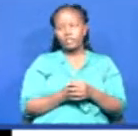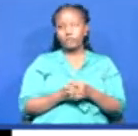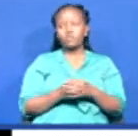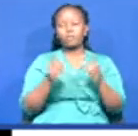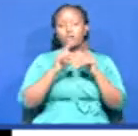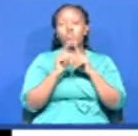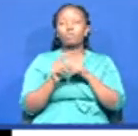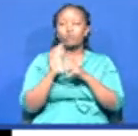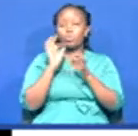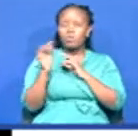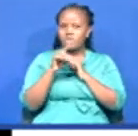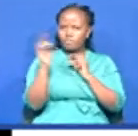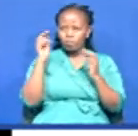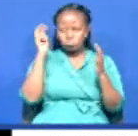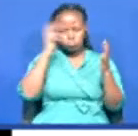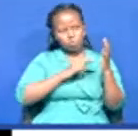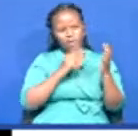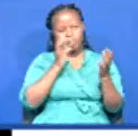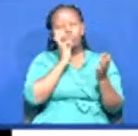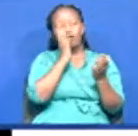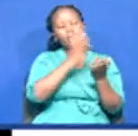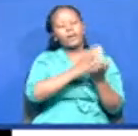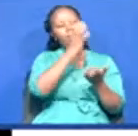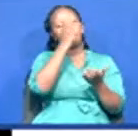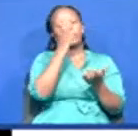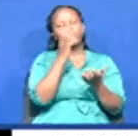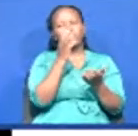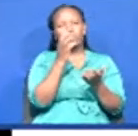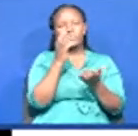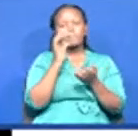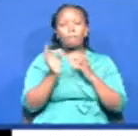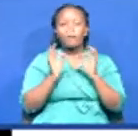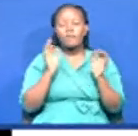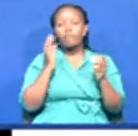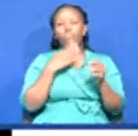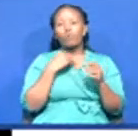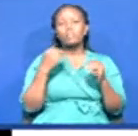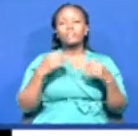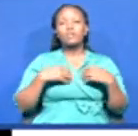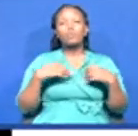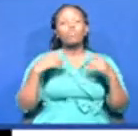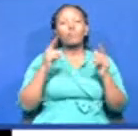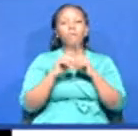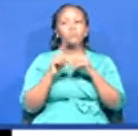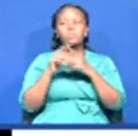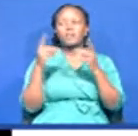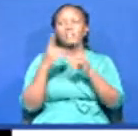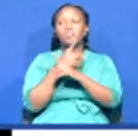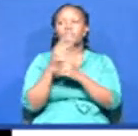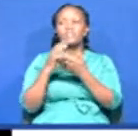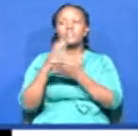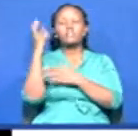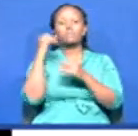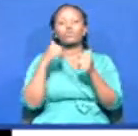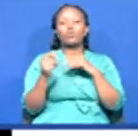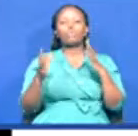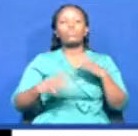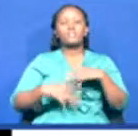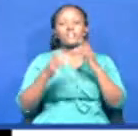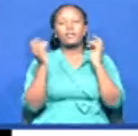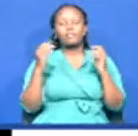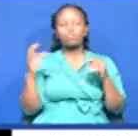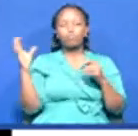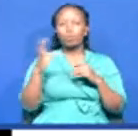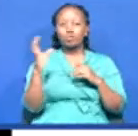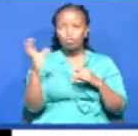look at the bottle, you may want also to have a certain shape that is attractive to consumers, and